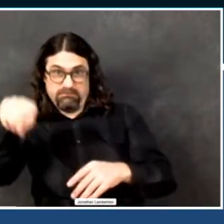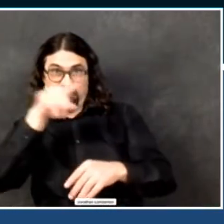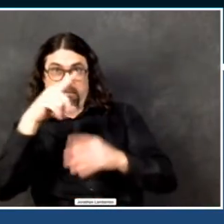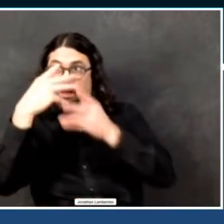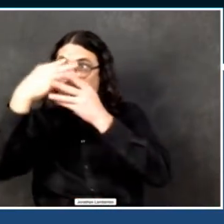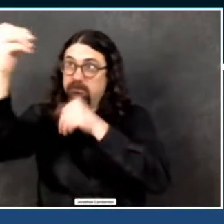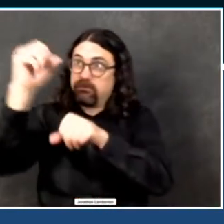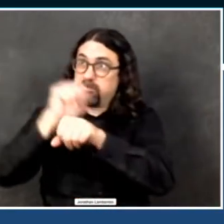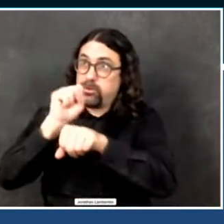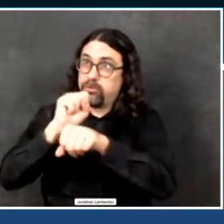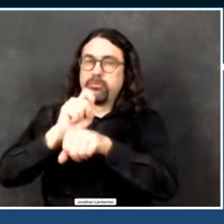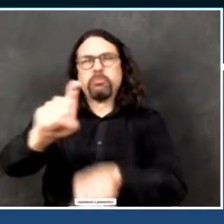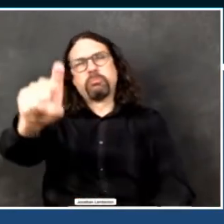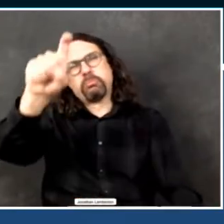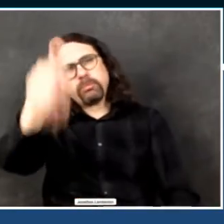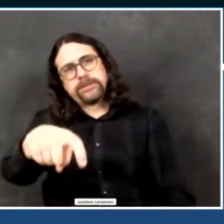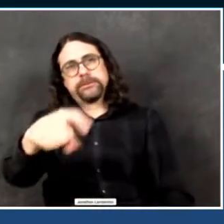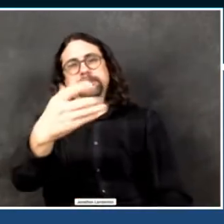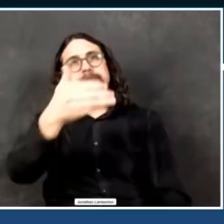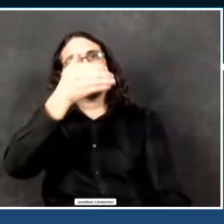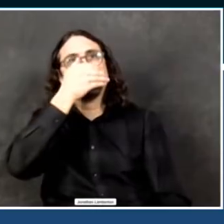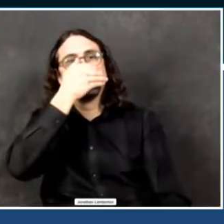tomorrow, Monday.